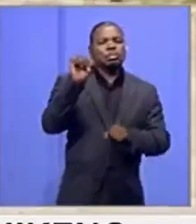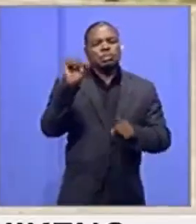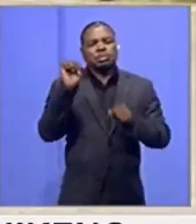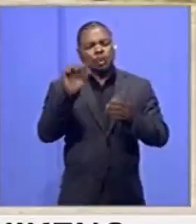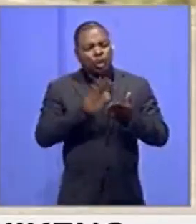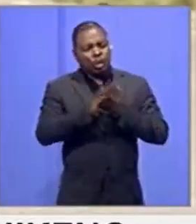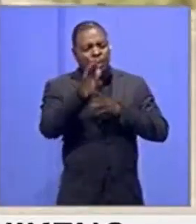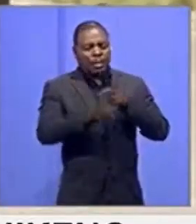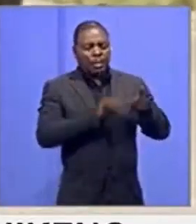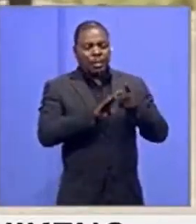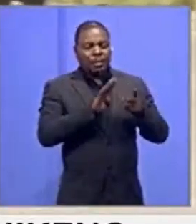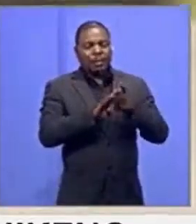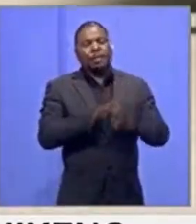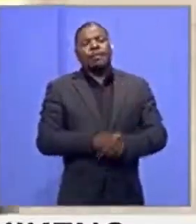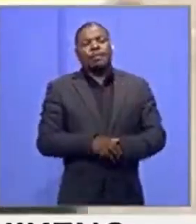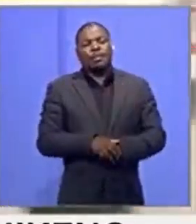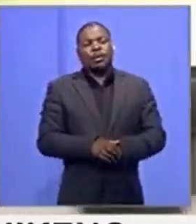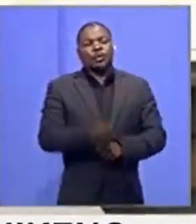ha tshwarwa batho ba